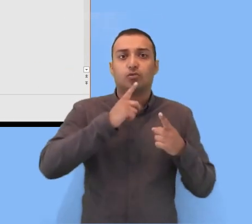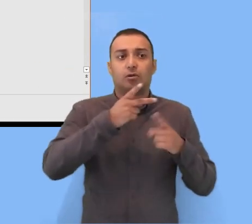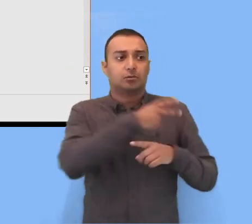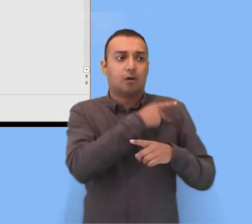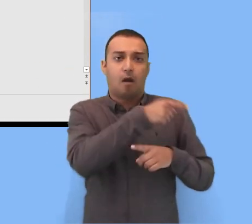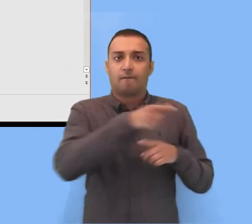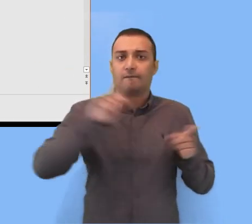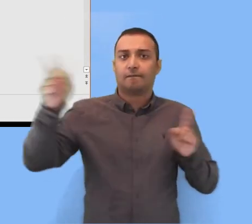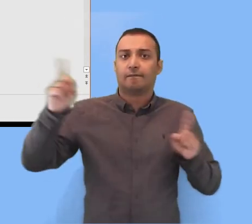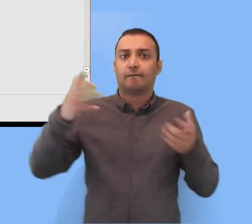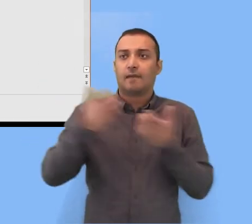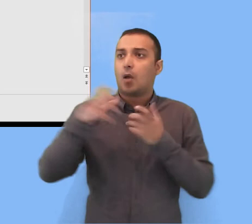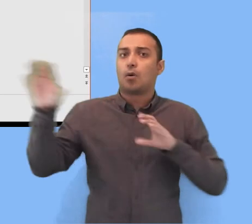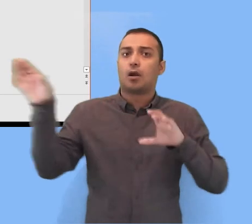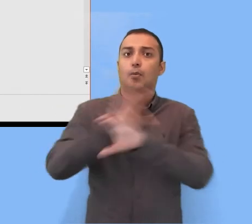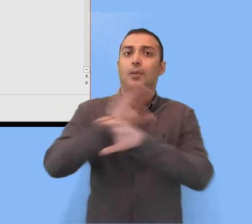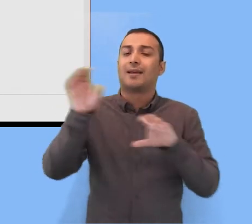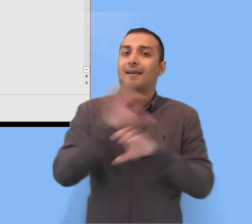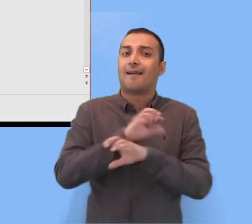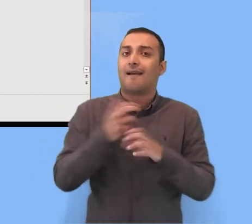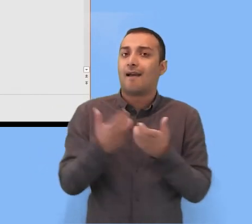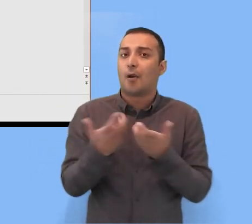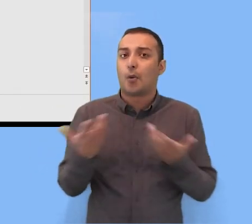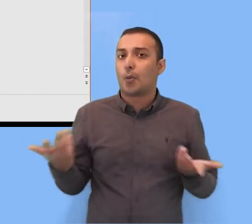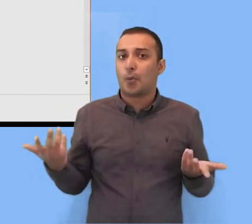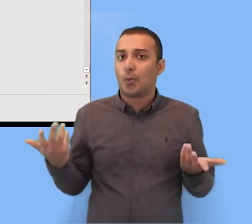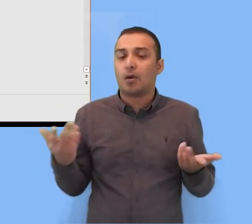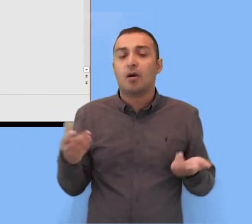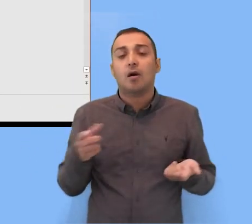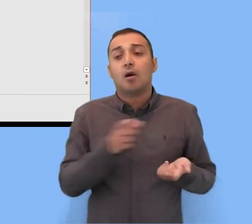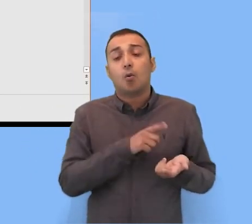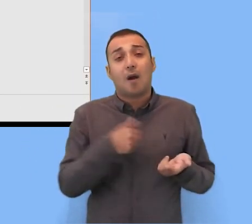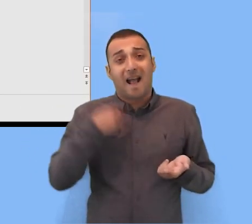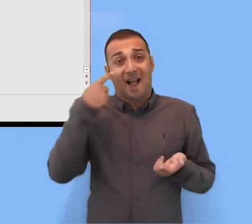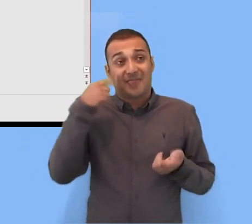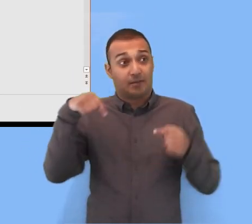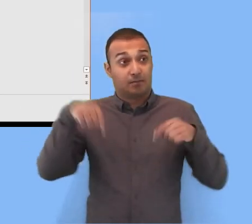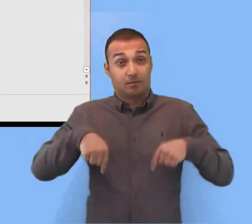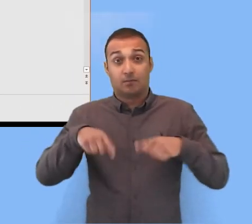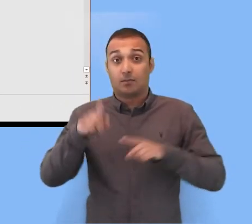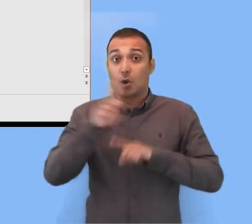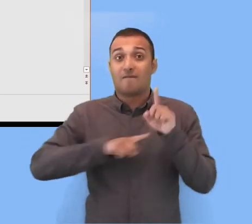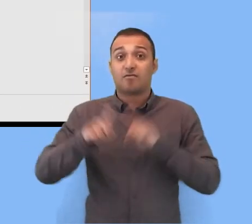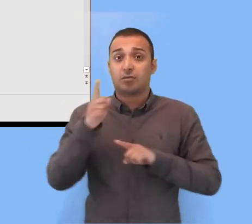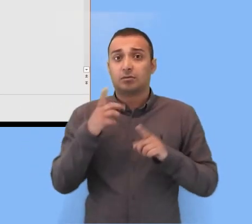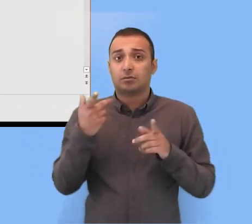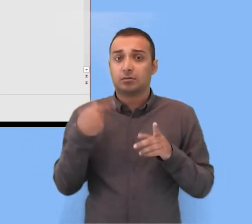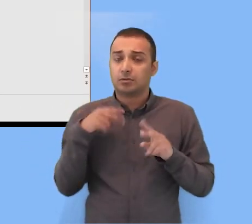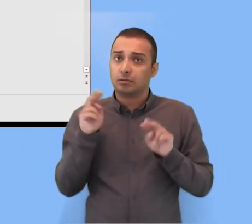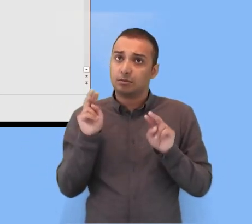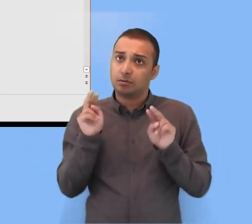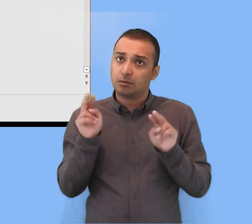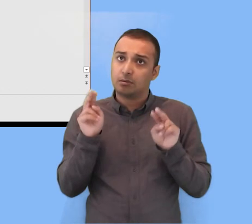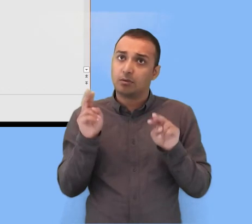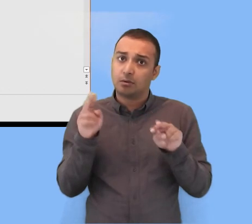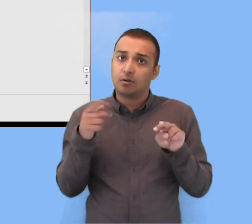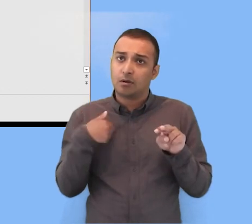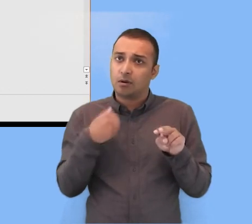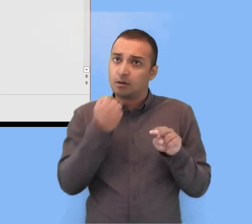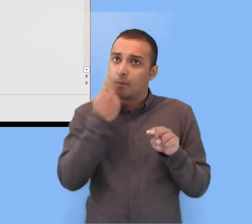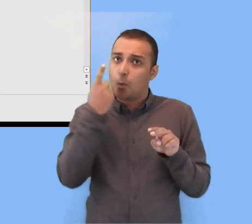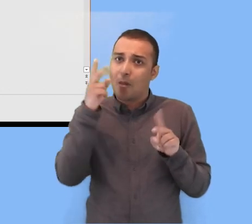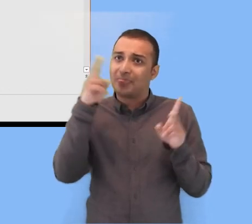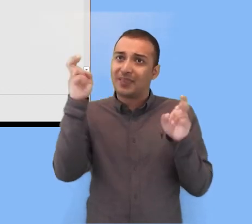think at the heart of so much of this afternoon's conference is communication, like genuine,